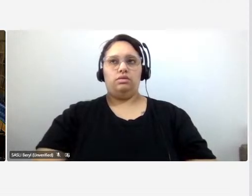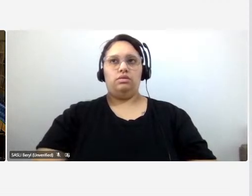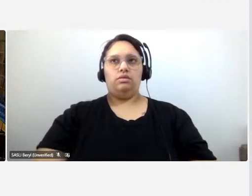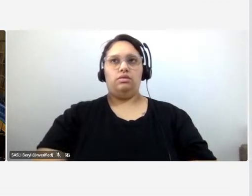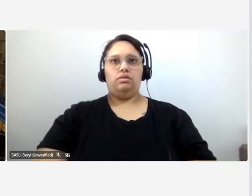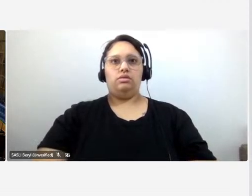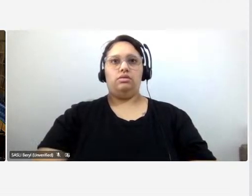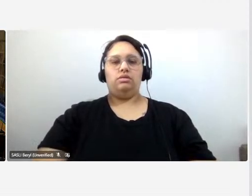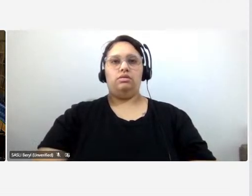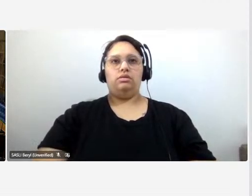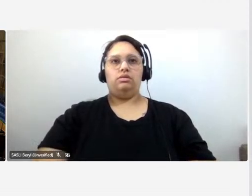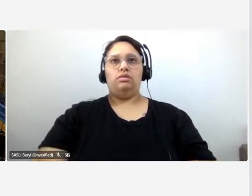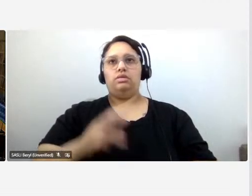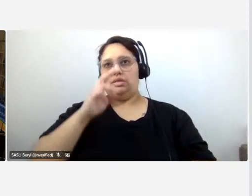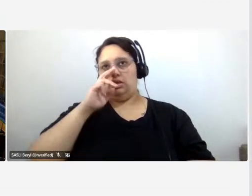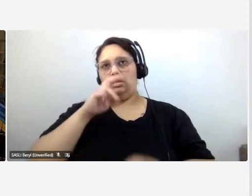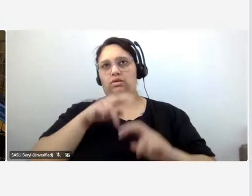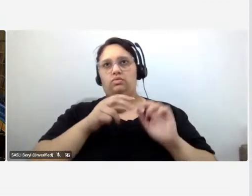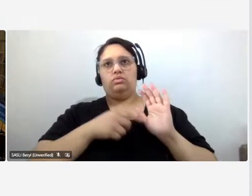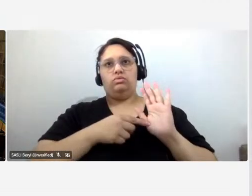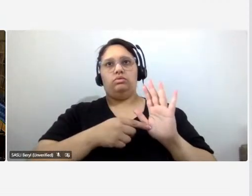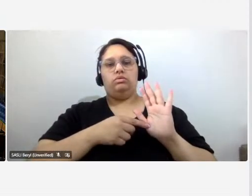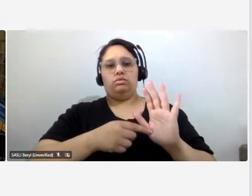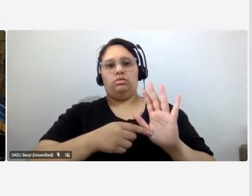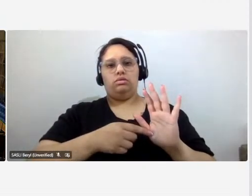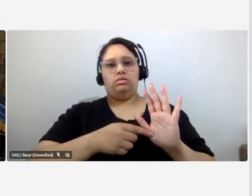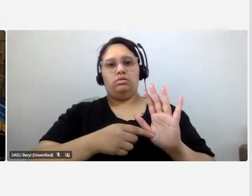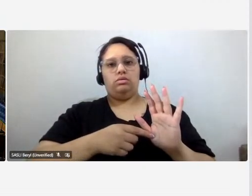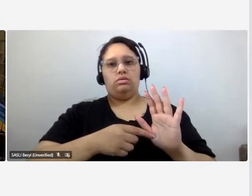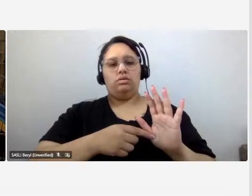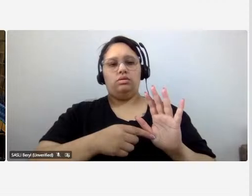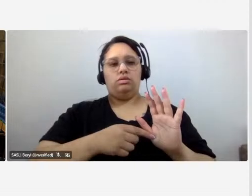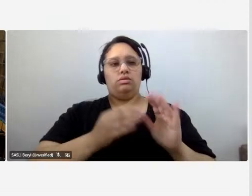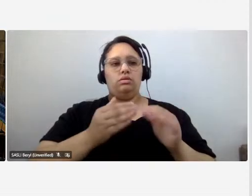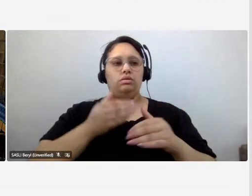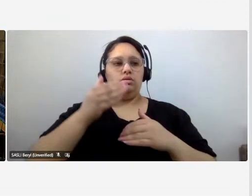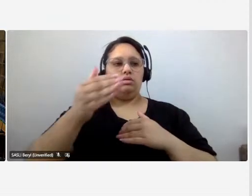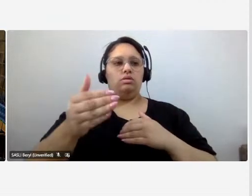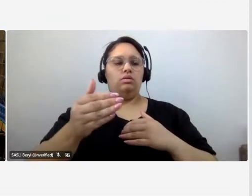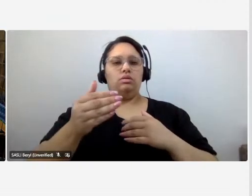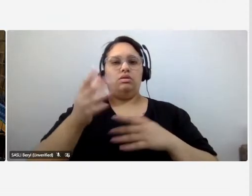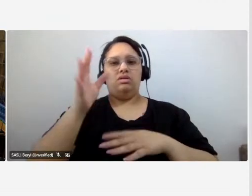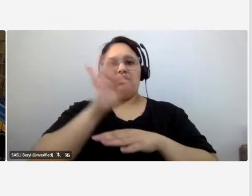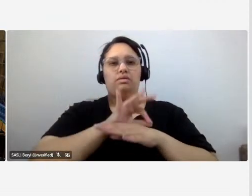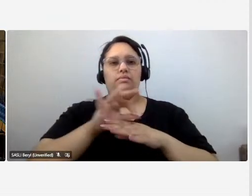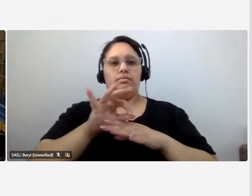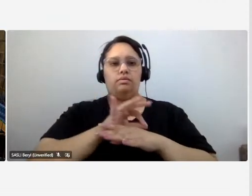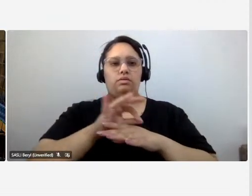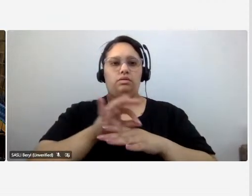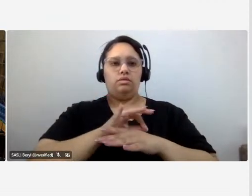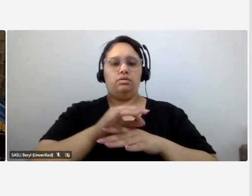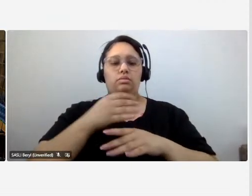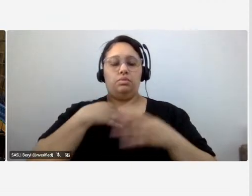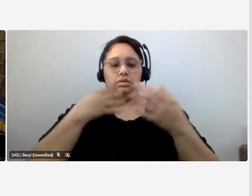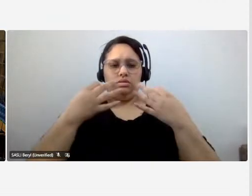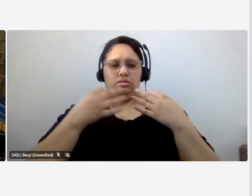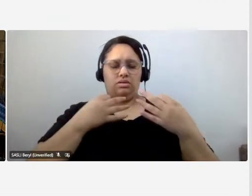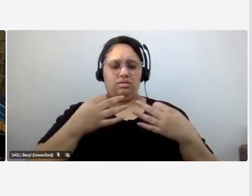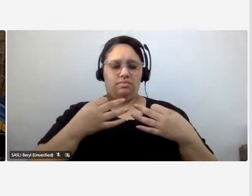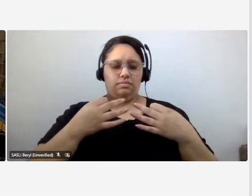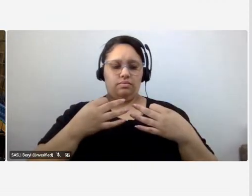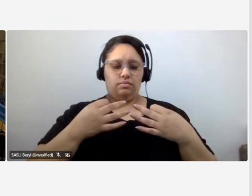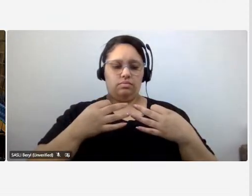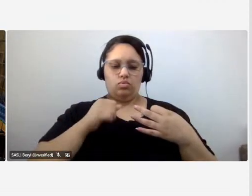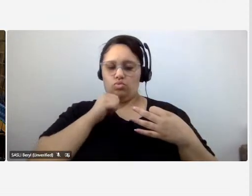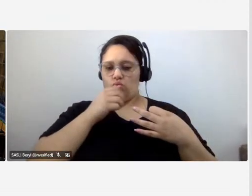I think there has to be an indication. Maybe you take us through beyond the rhetorical plans. What I describe as roadmap is there no